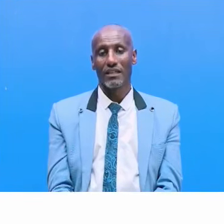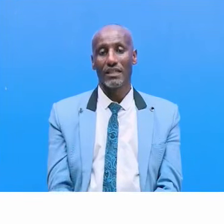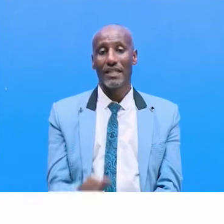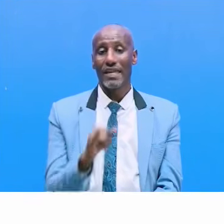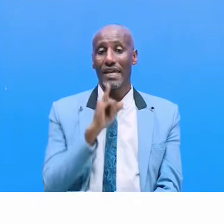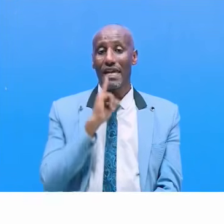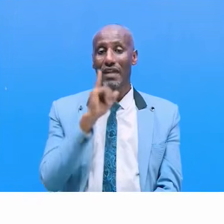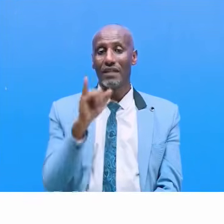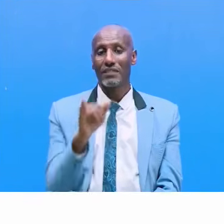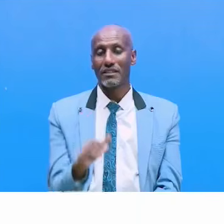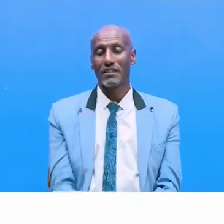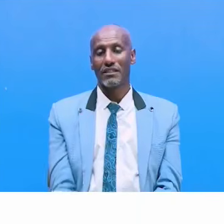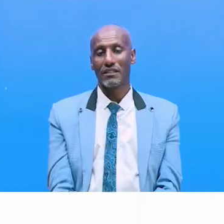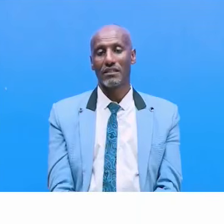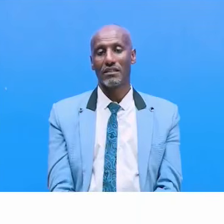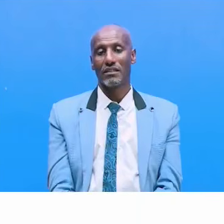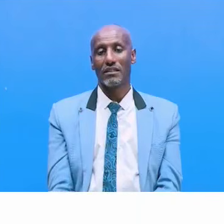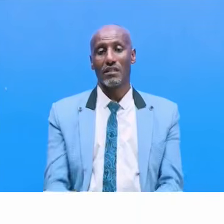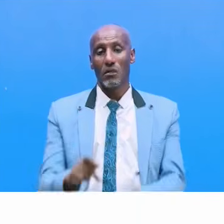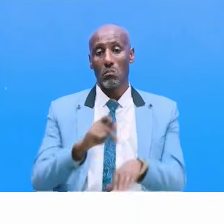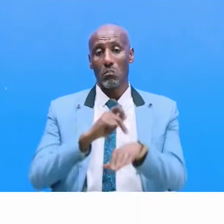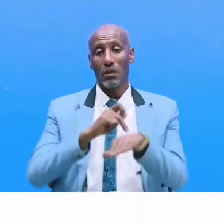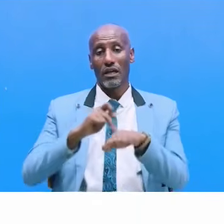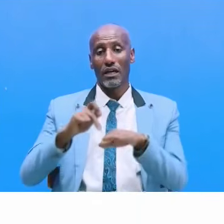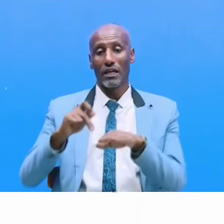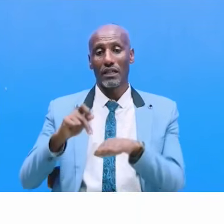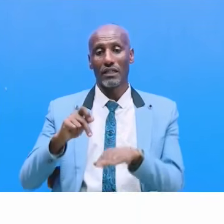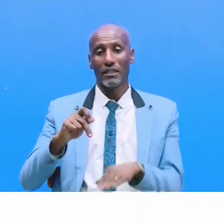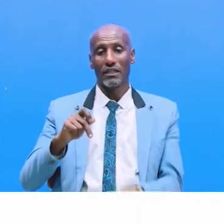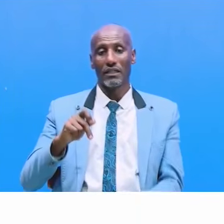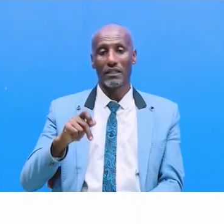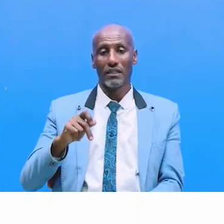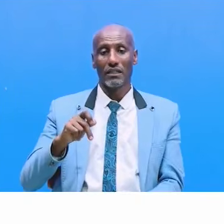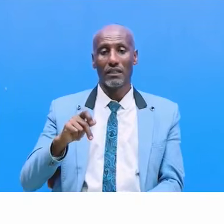is blank ant